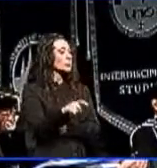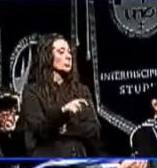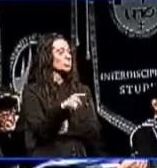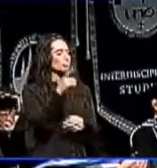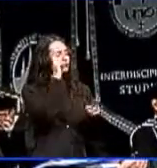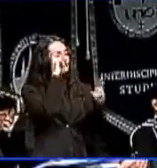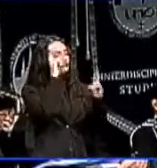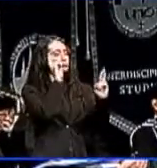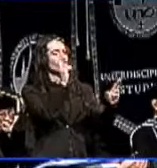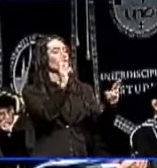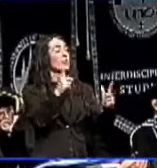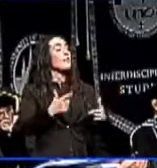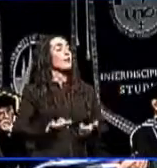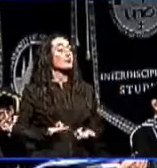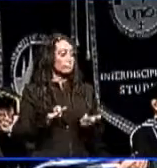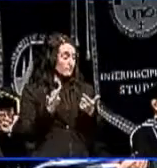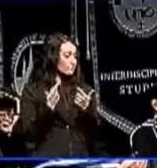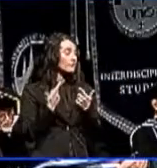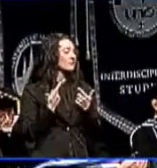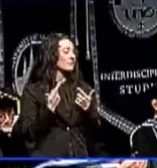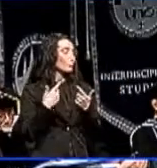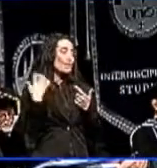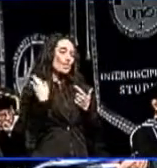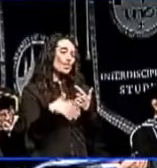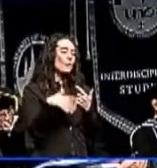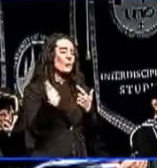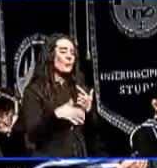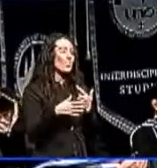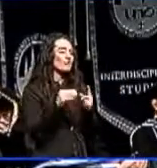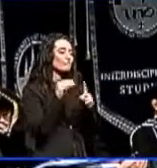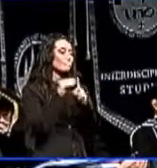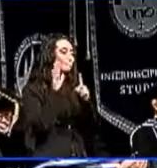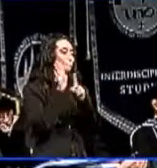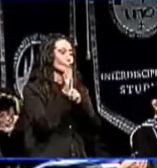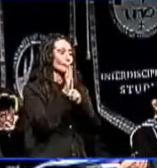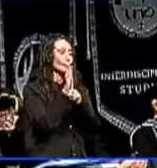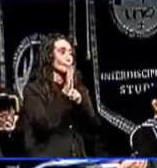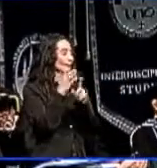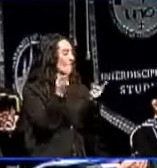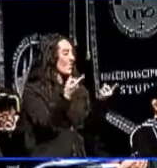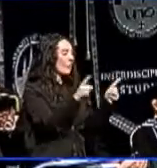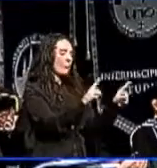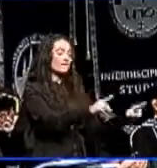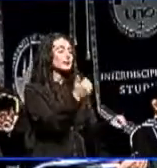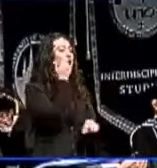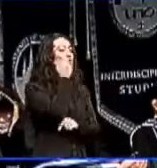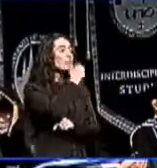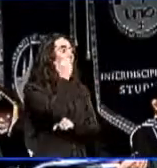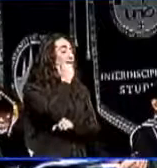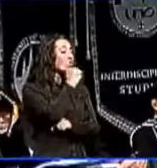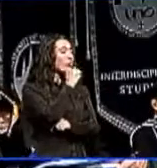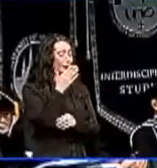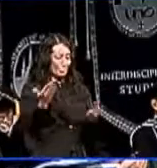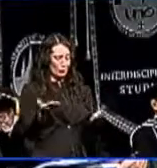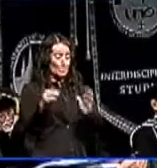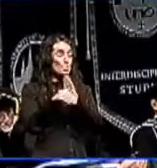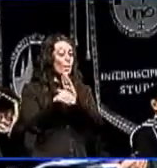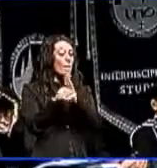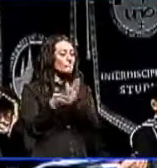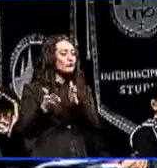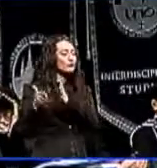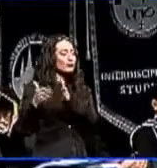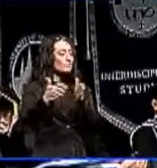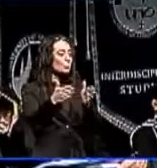life has been greatly diminished. It happens every day on our streets. And